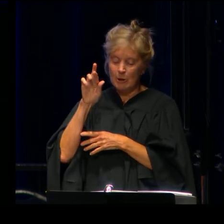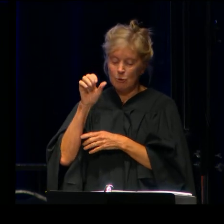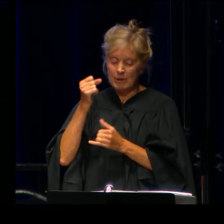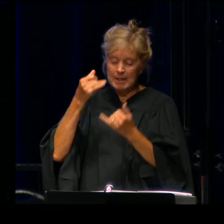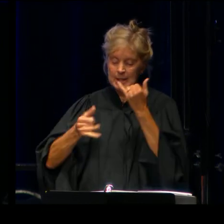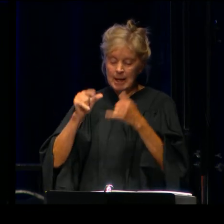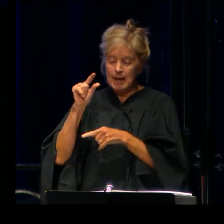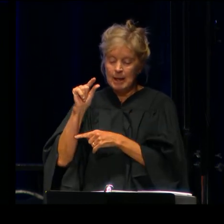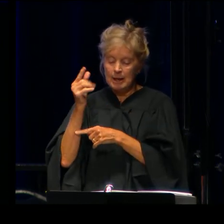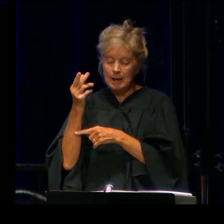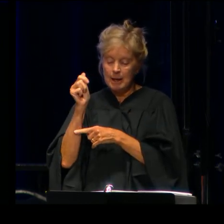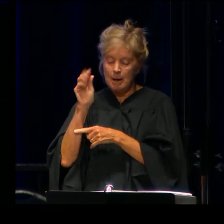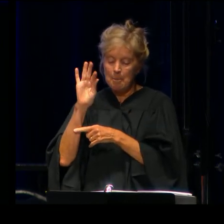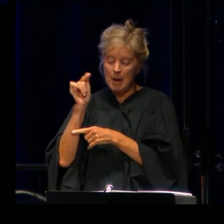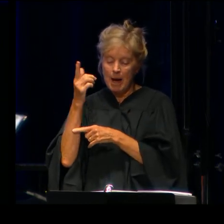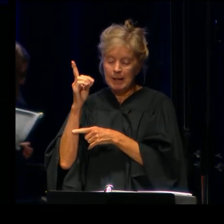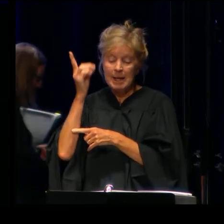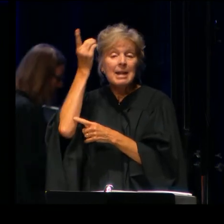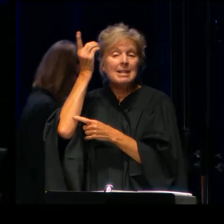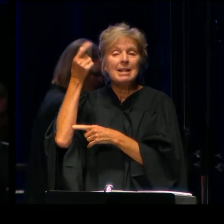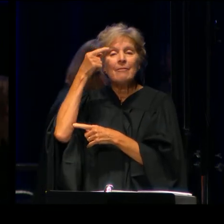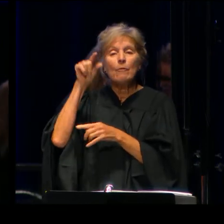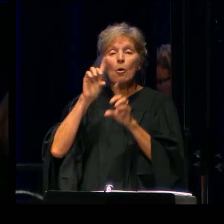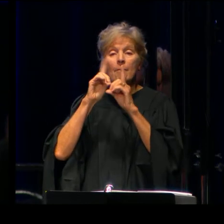the Faculty of Community Services.